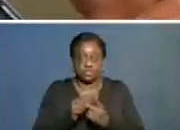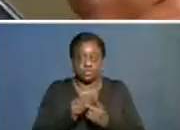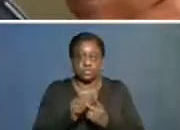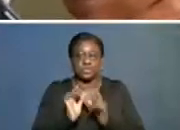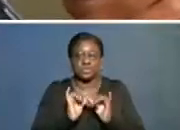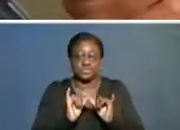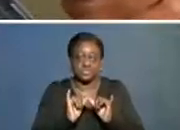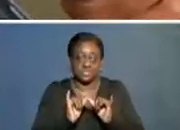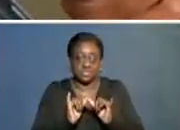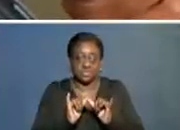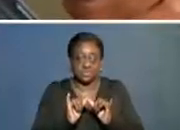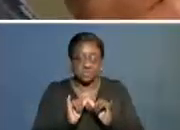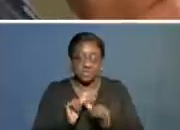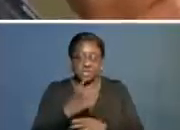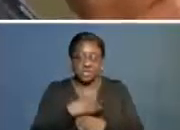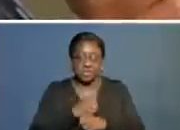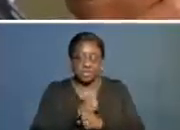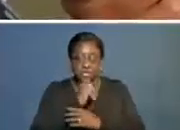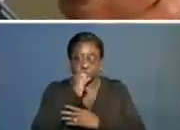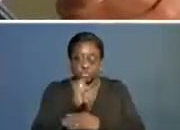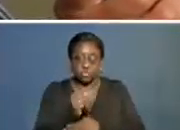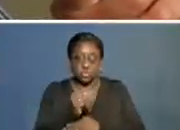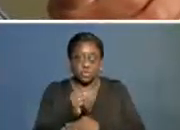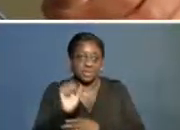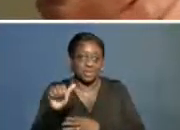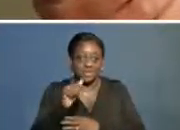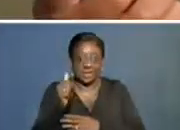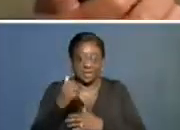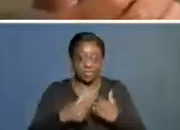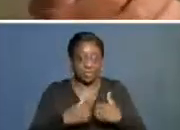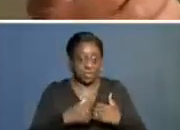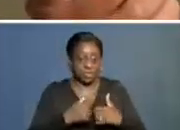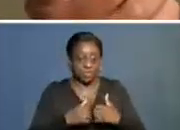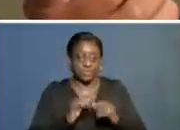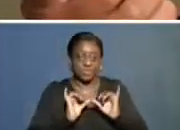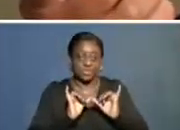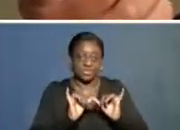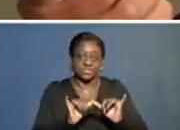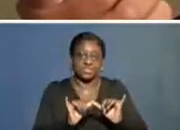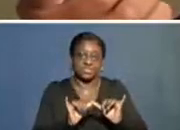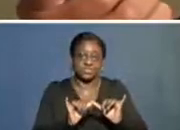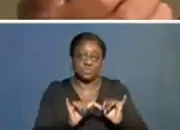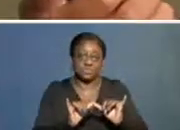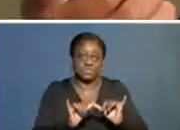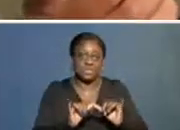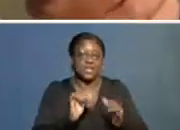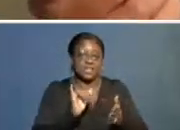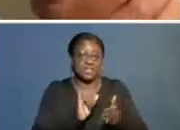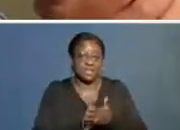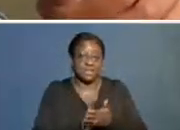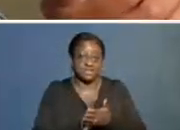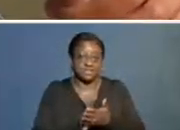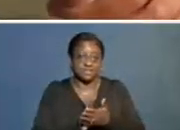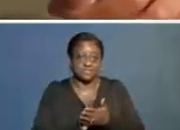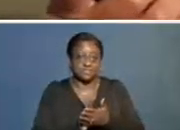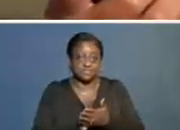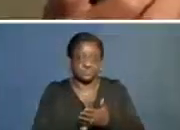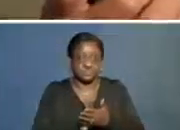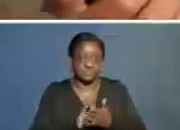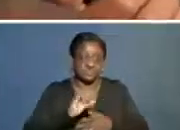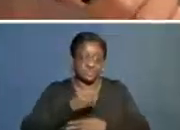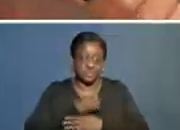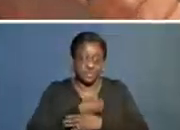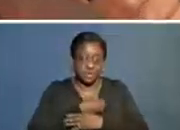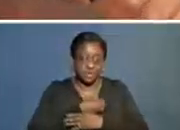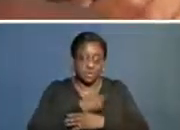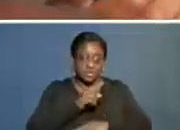all of their files and be able to rectify any matters that are long outstanding for them. That process, in our